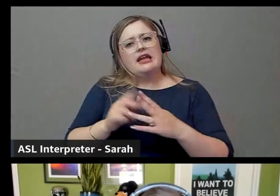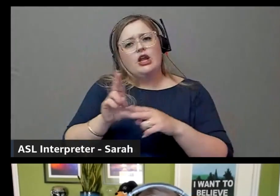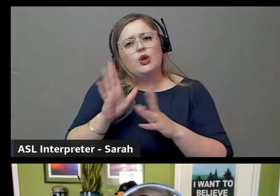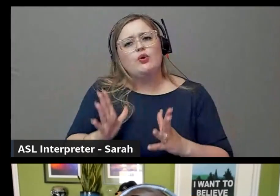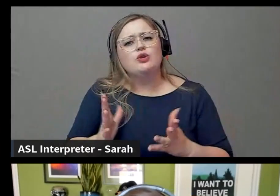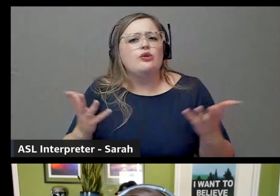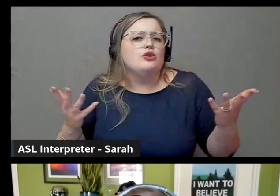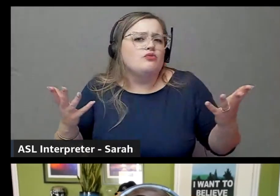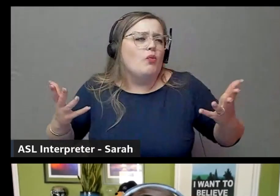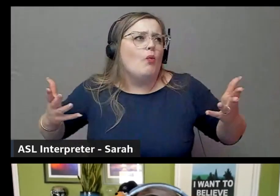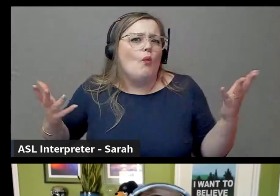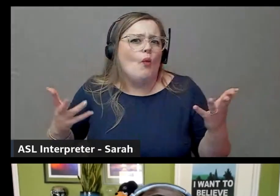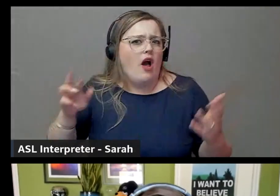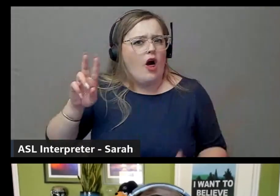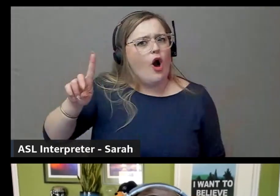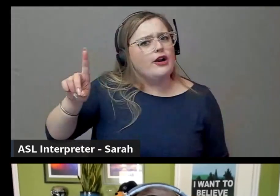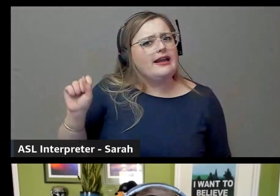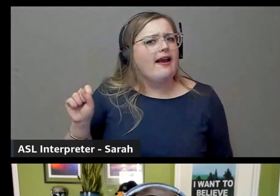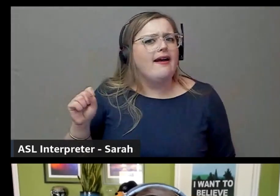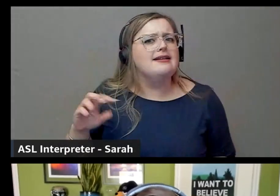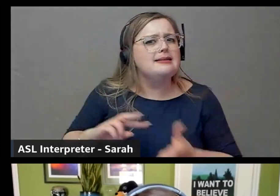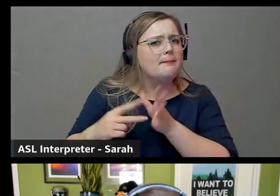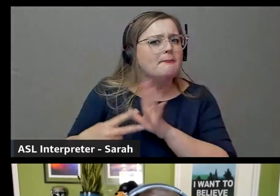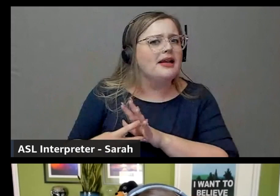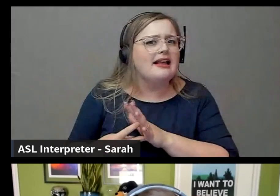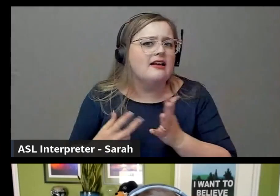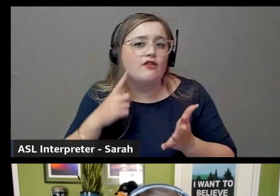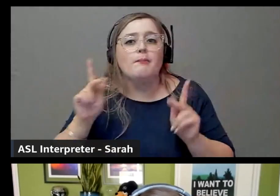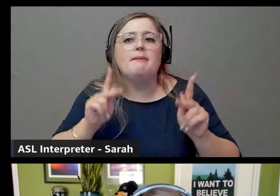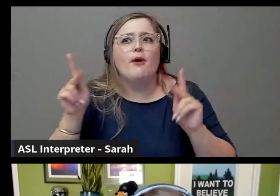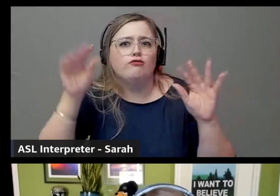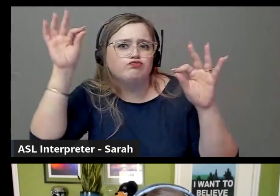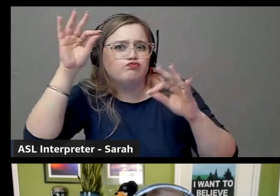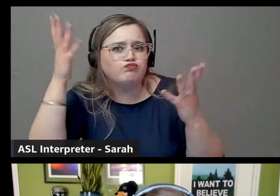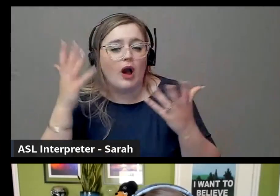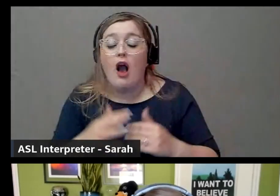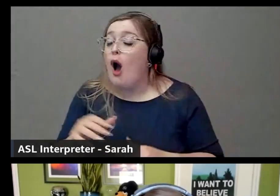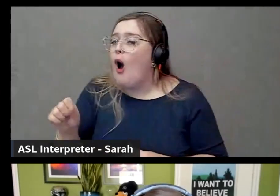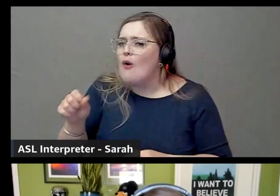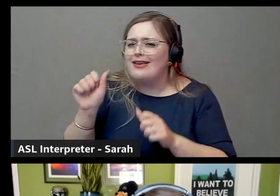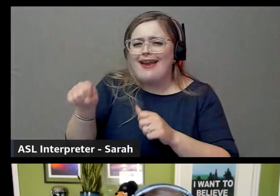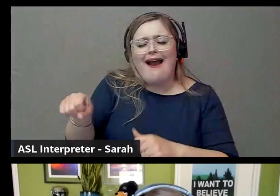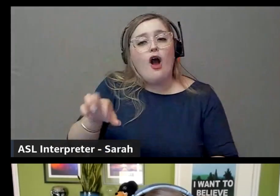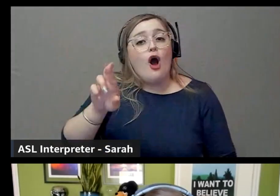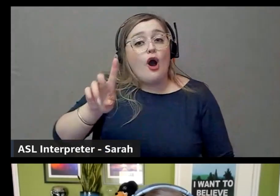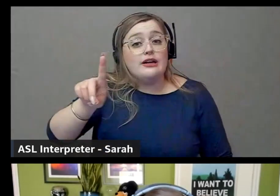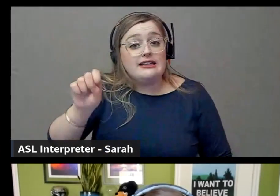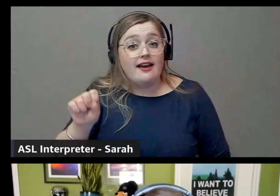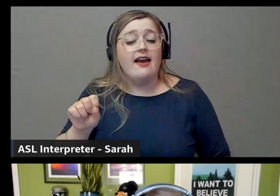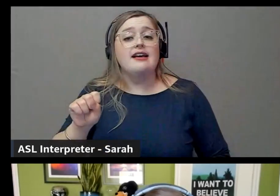RDS stand for? For anybody not familiar? Yeah, so RDS stands for relational